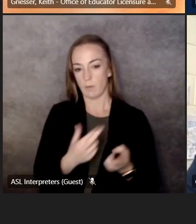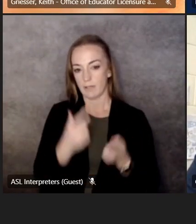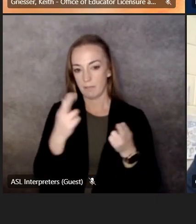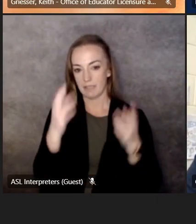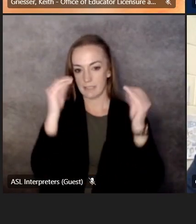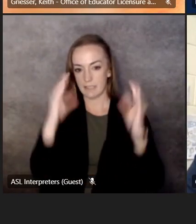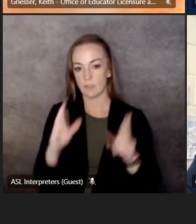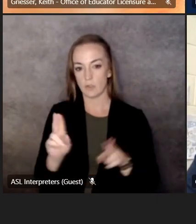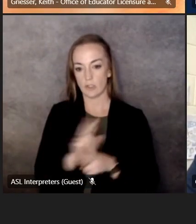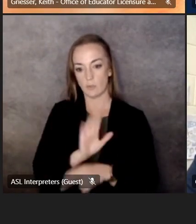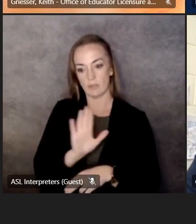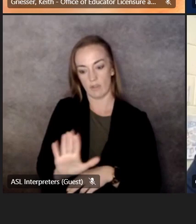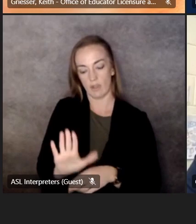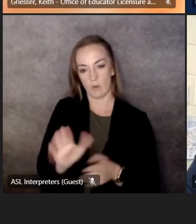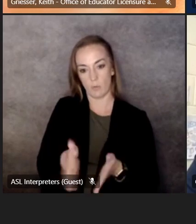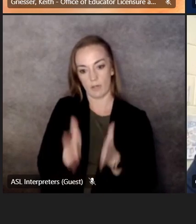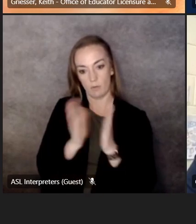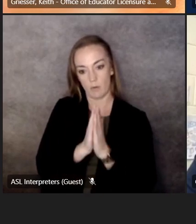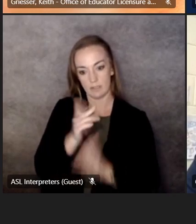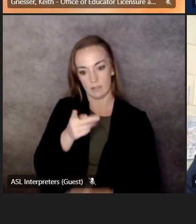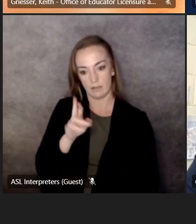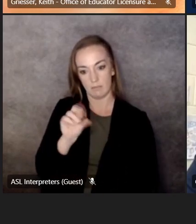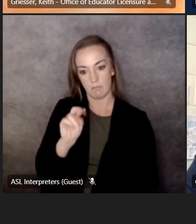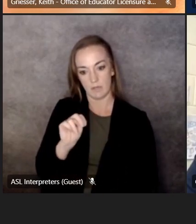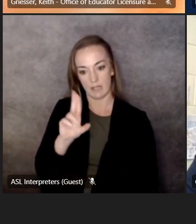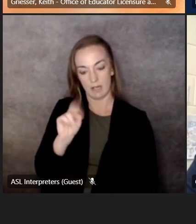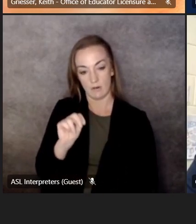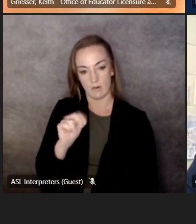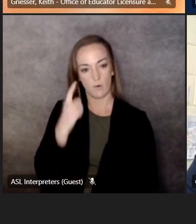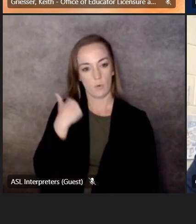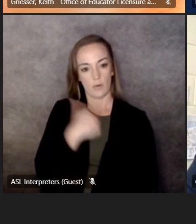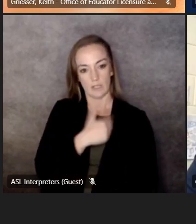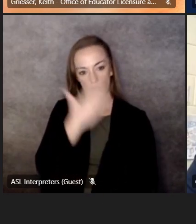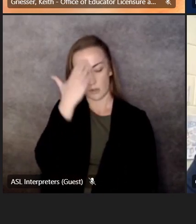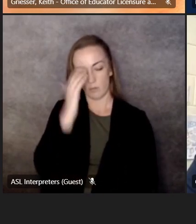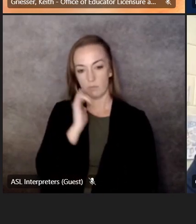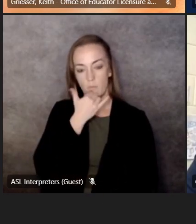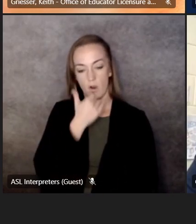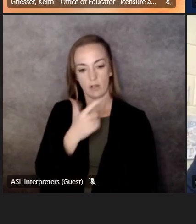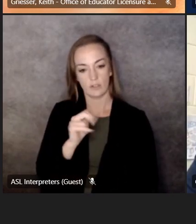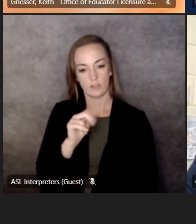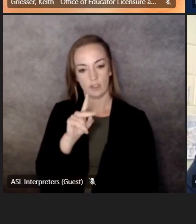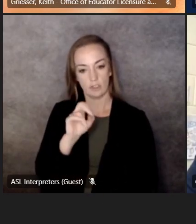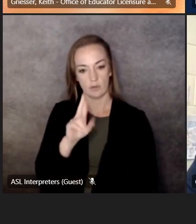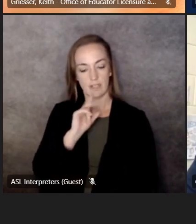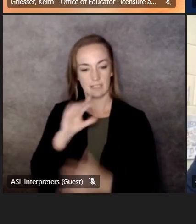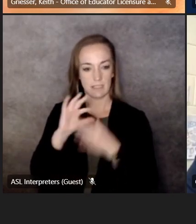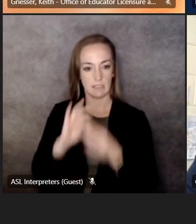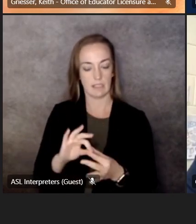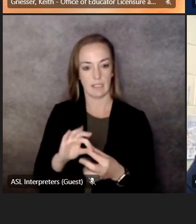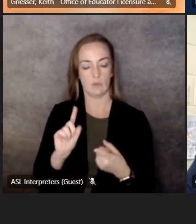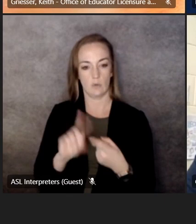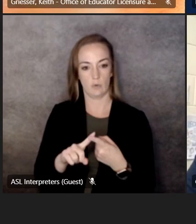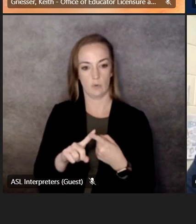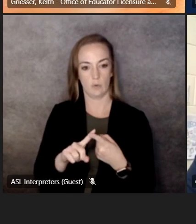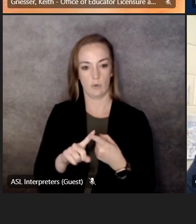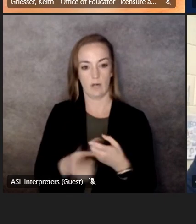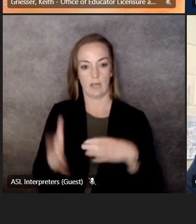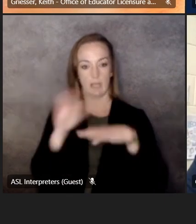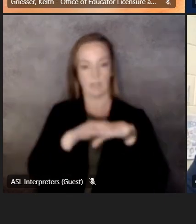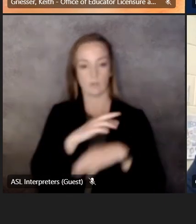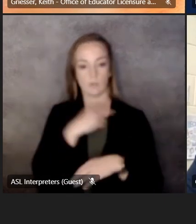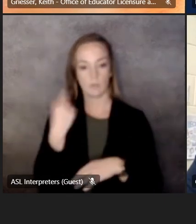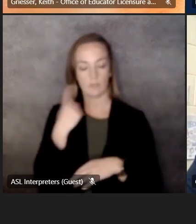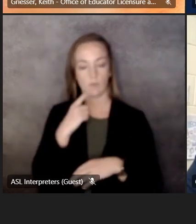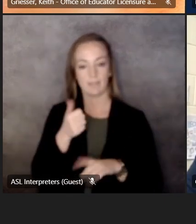requested pronouns is because we know that misgendering is linked to increased risk of self-harm and suicide. So